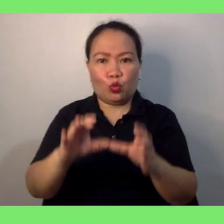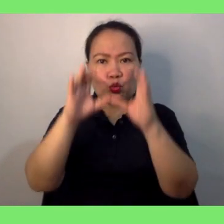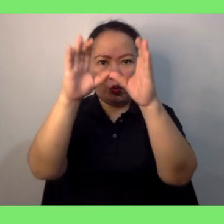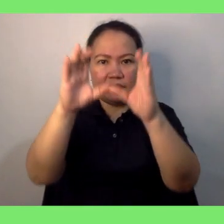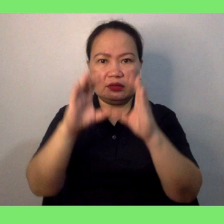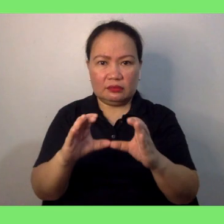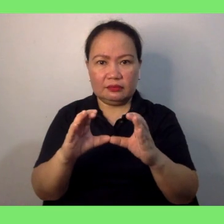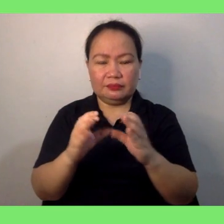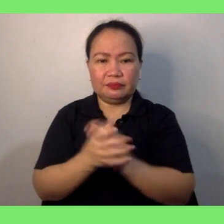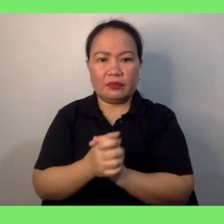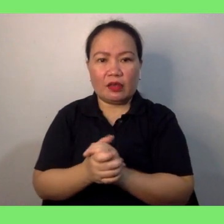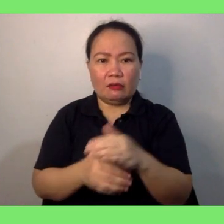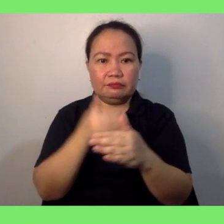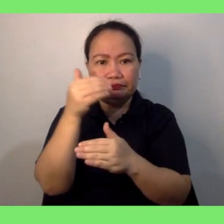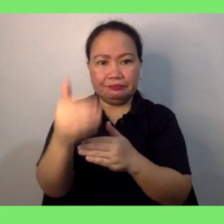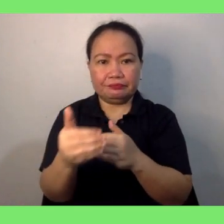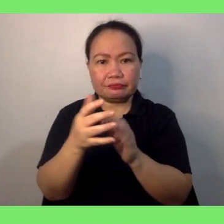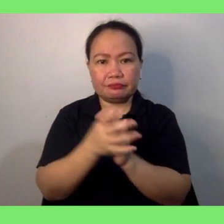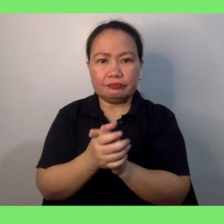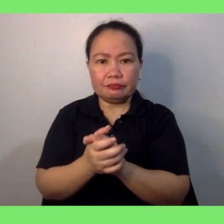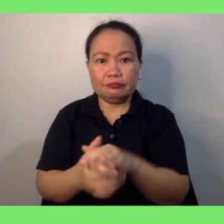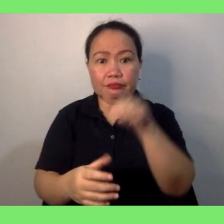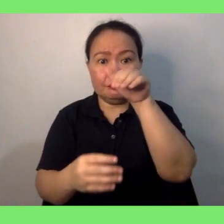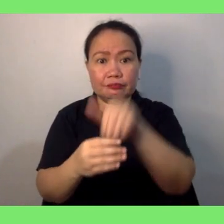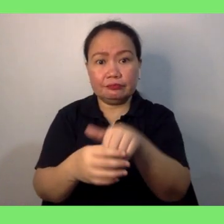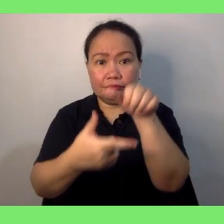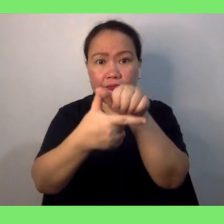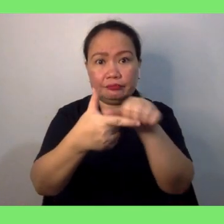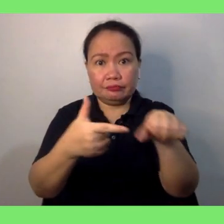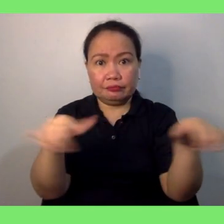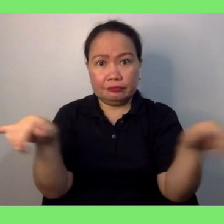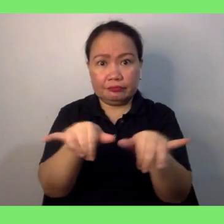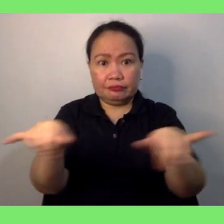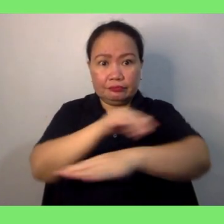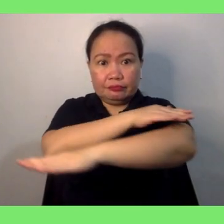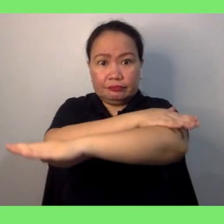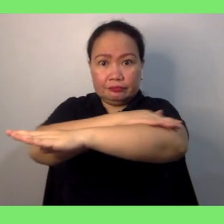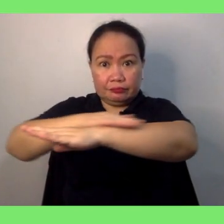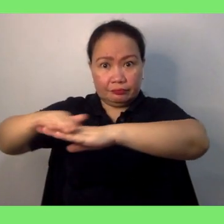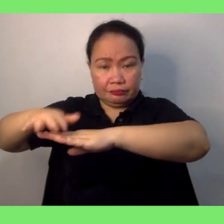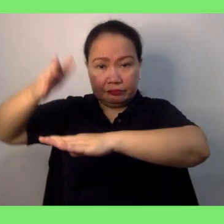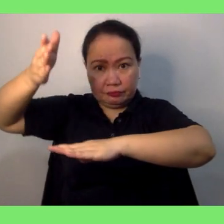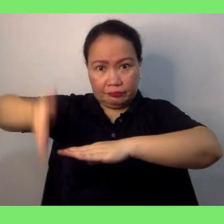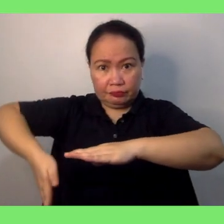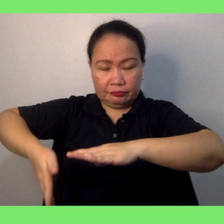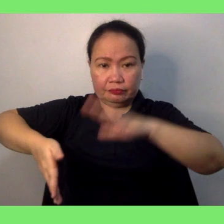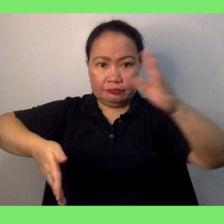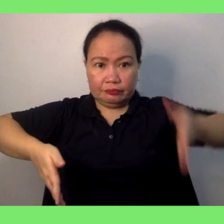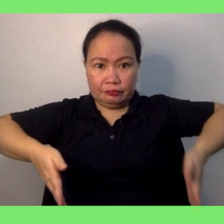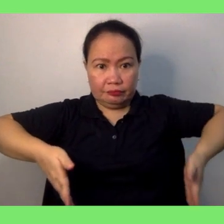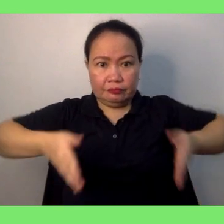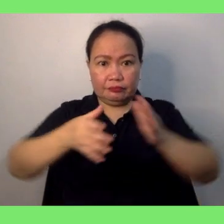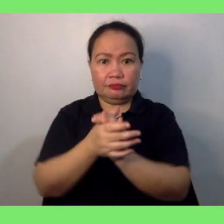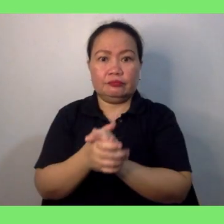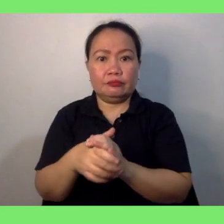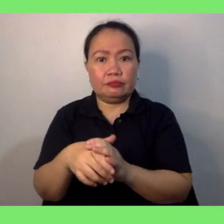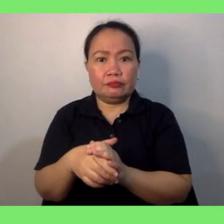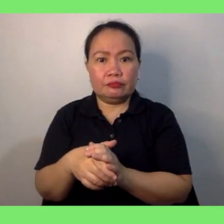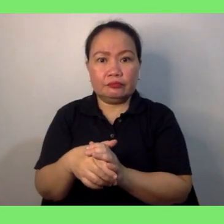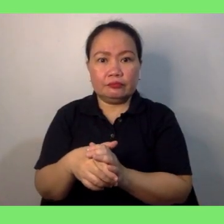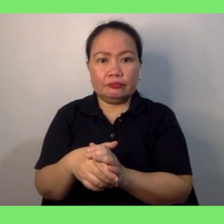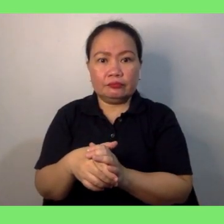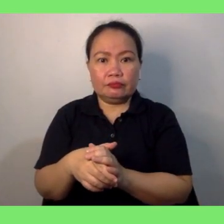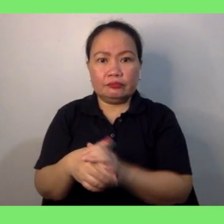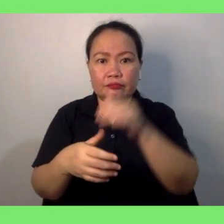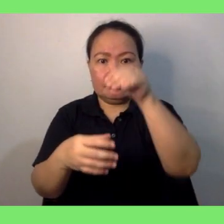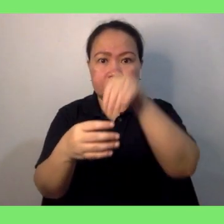also congruent. Next. So, interior angles on the same side. So, let's get